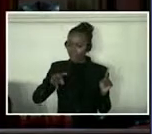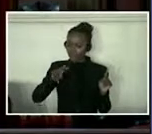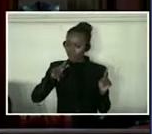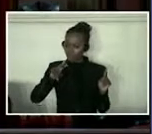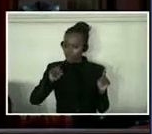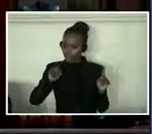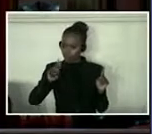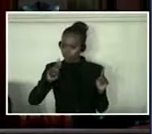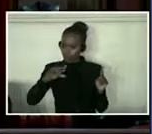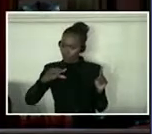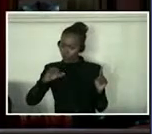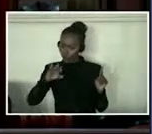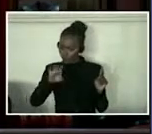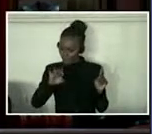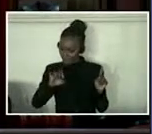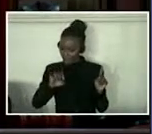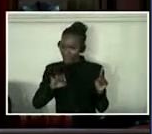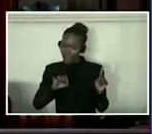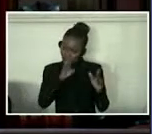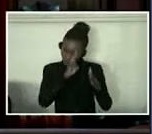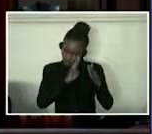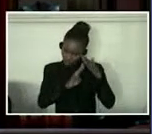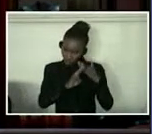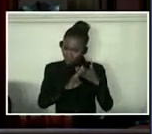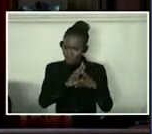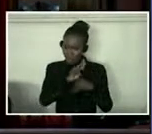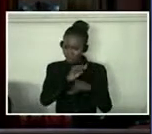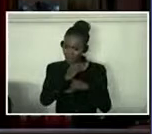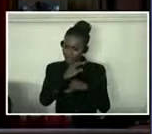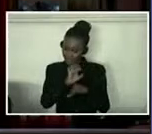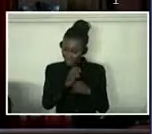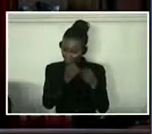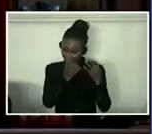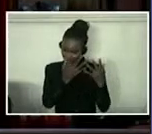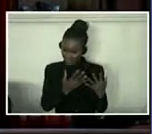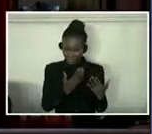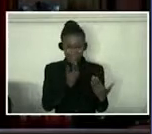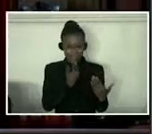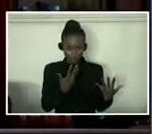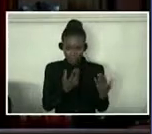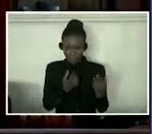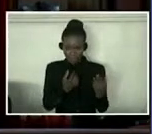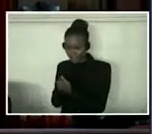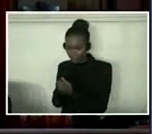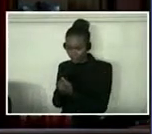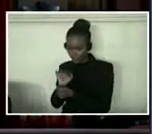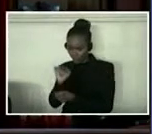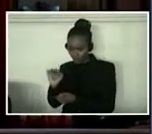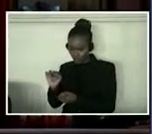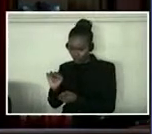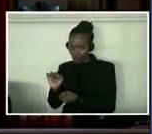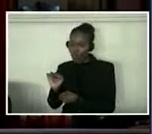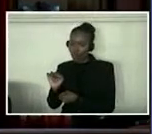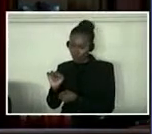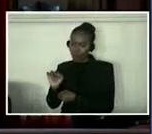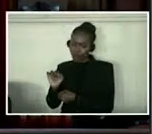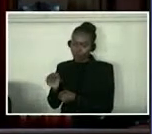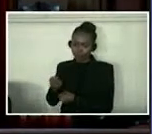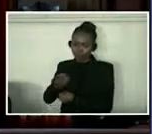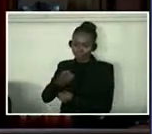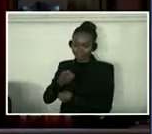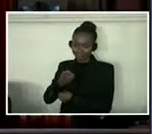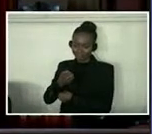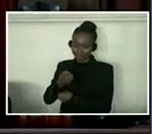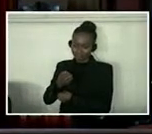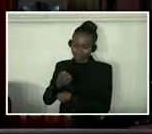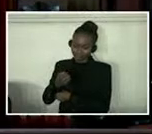honorable emissary for finance thank you very much for rendering the support to your colleague we i don't also